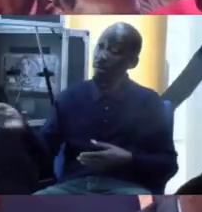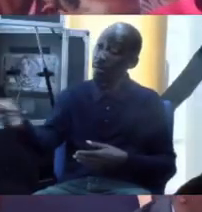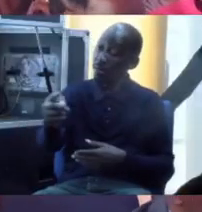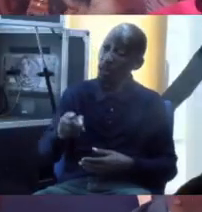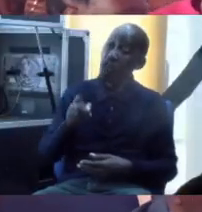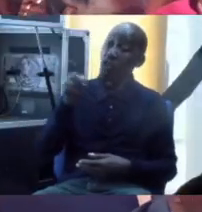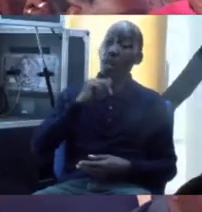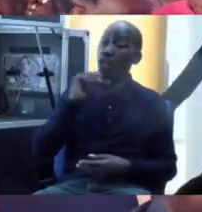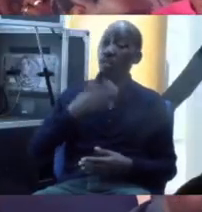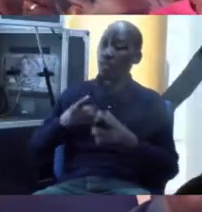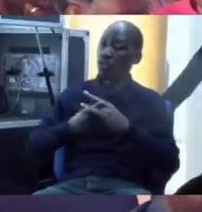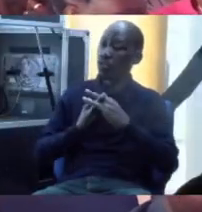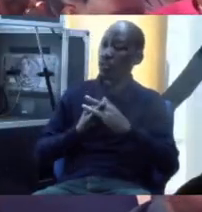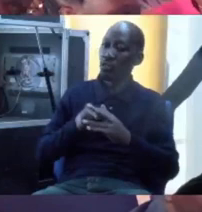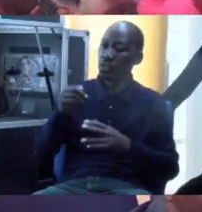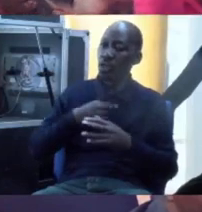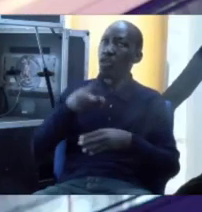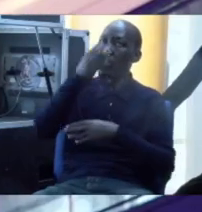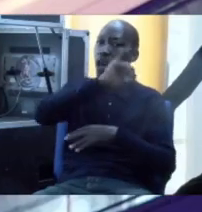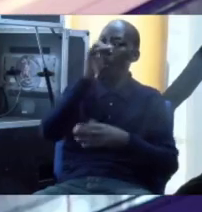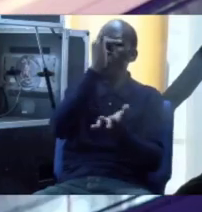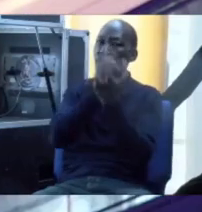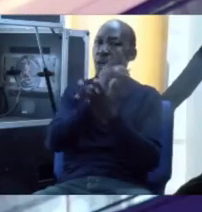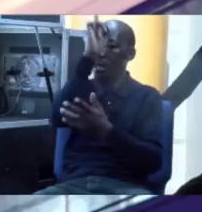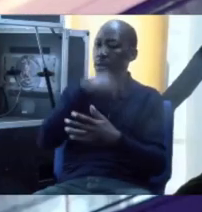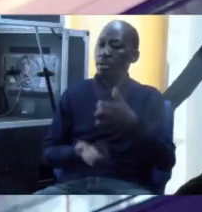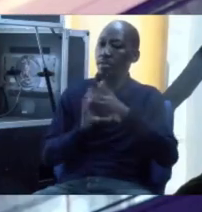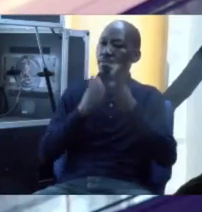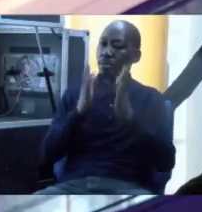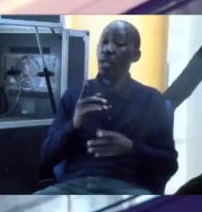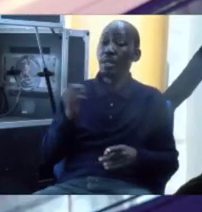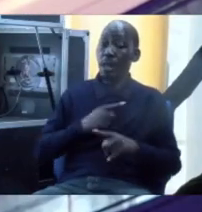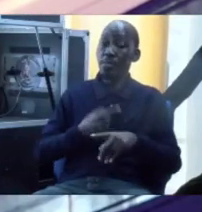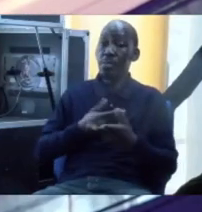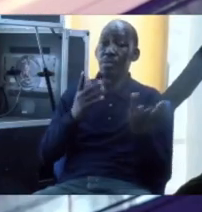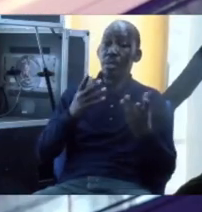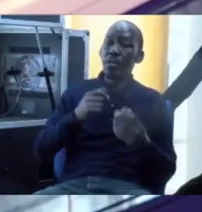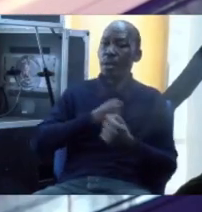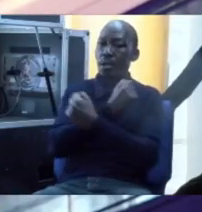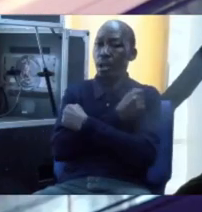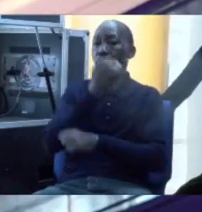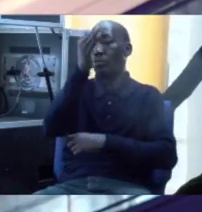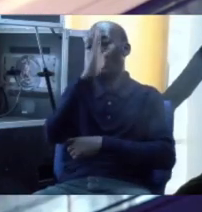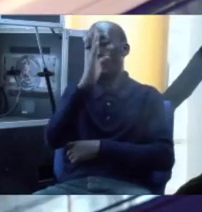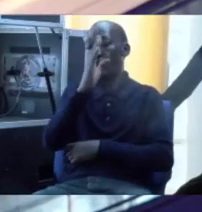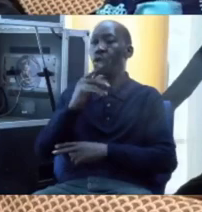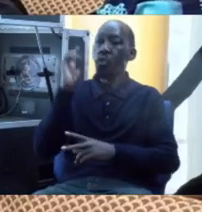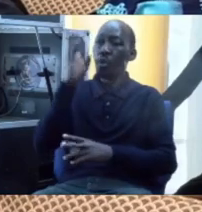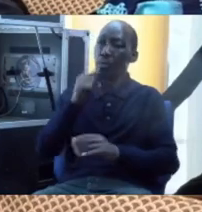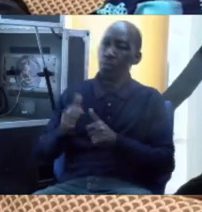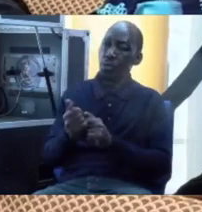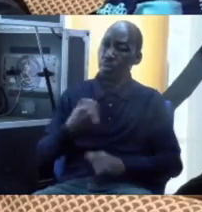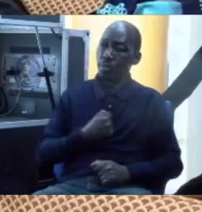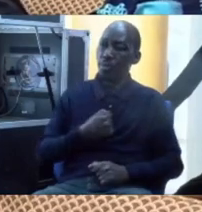my source. Jehovah is my source. And wherever I am, the love of God shall be with me,